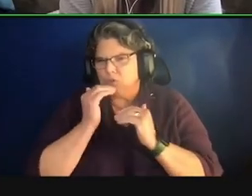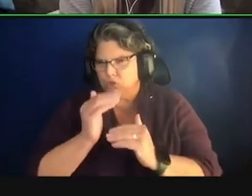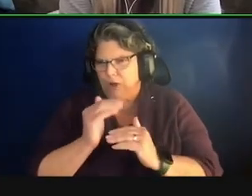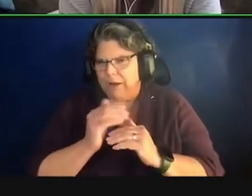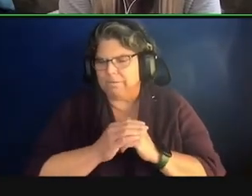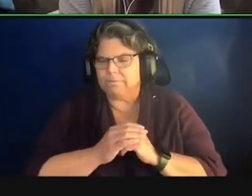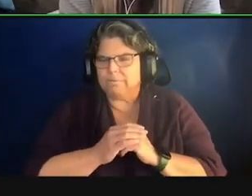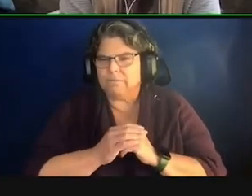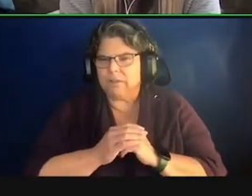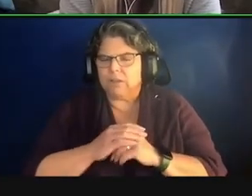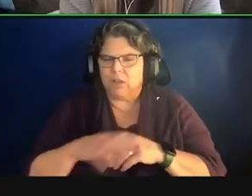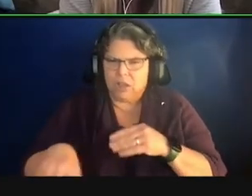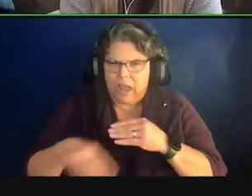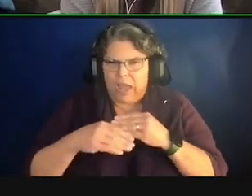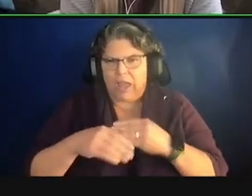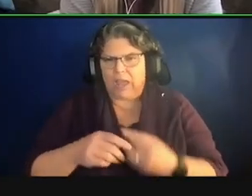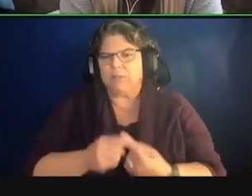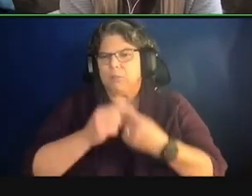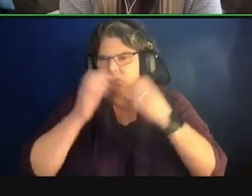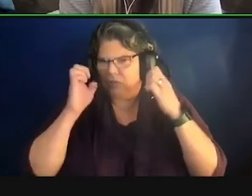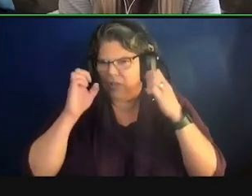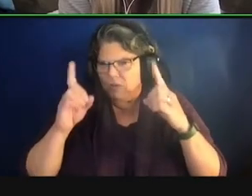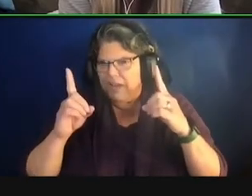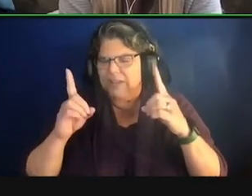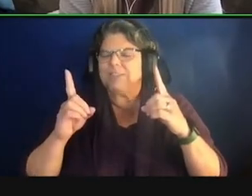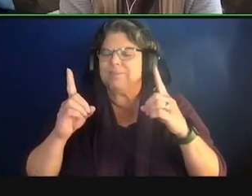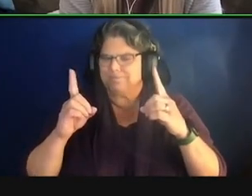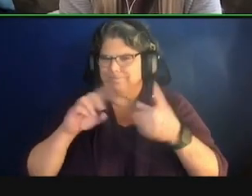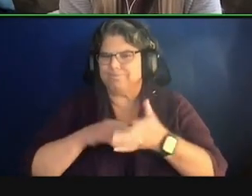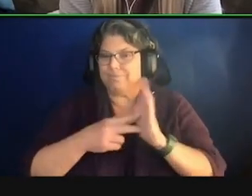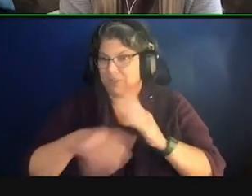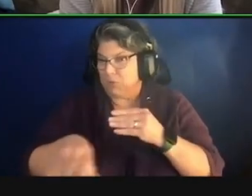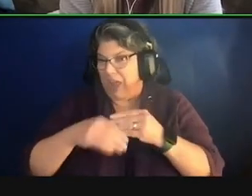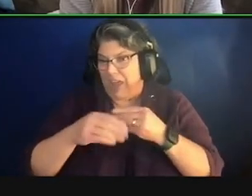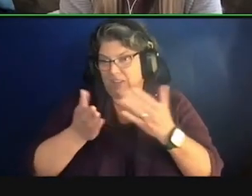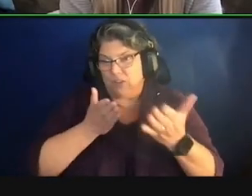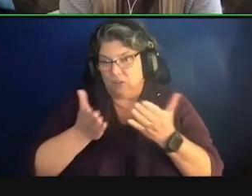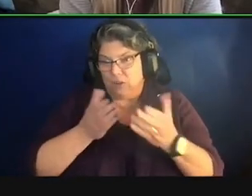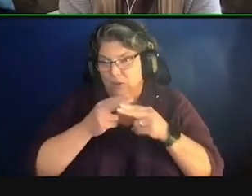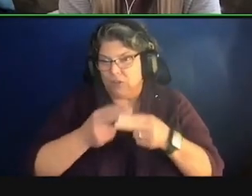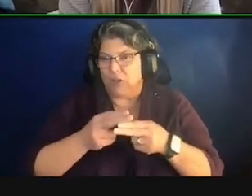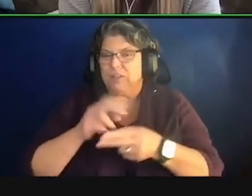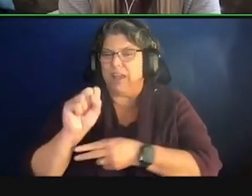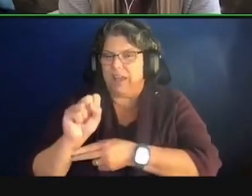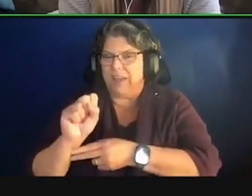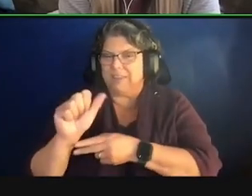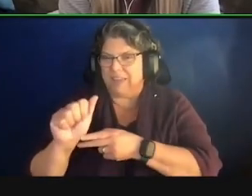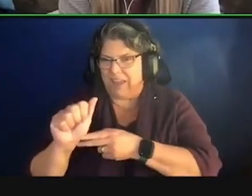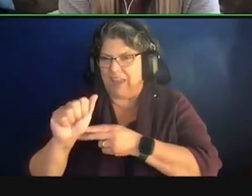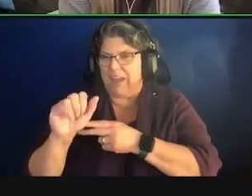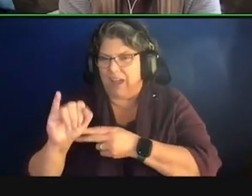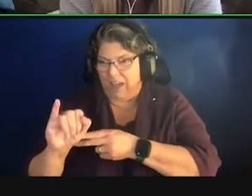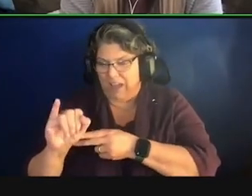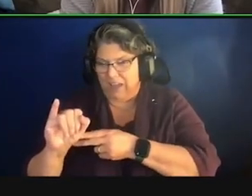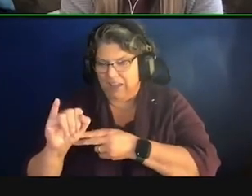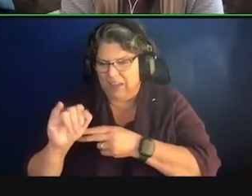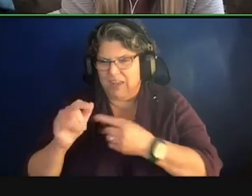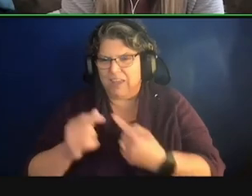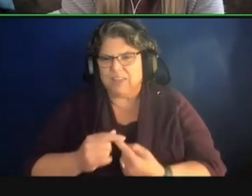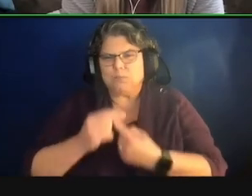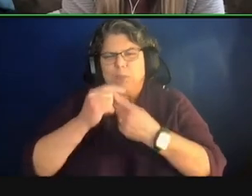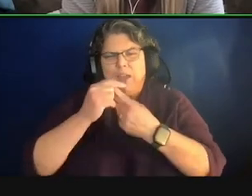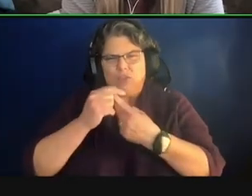we start adding special education, then we're adding a service that's called SAI, or Specialized